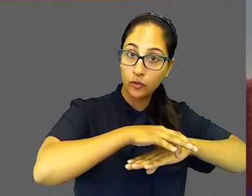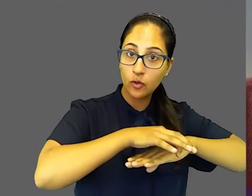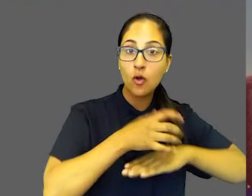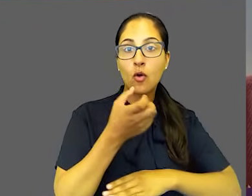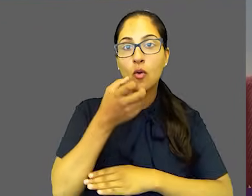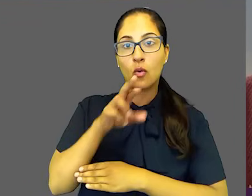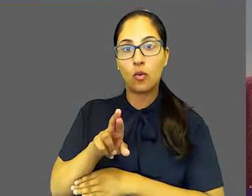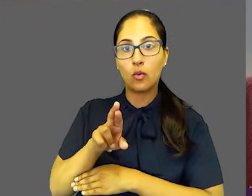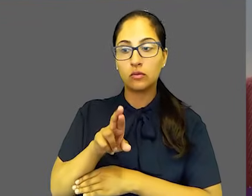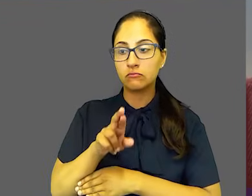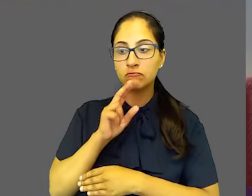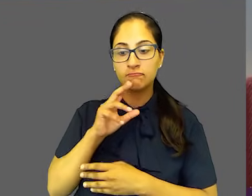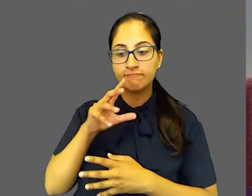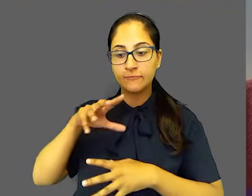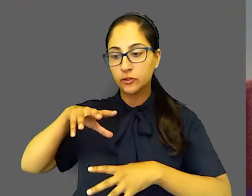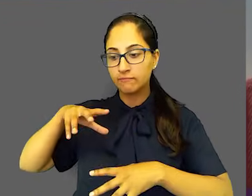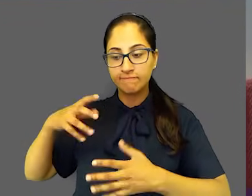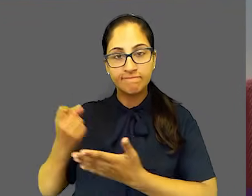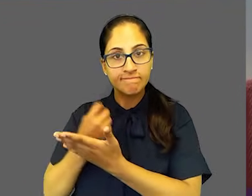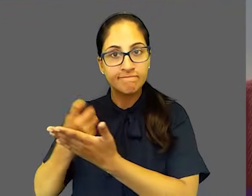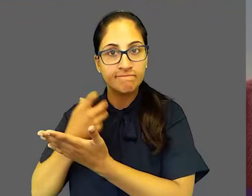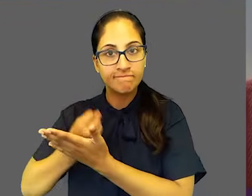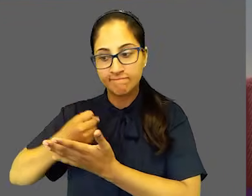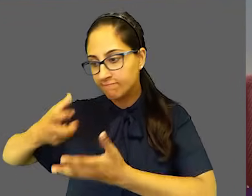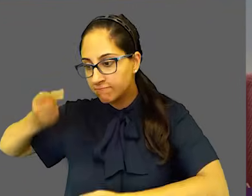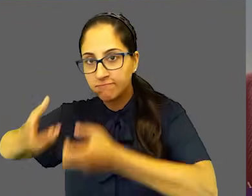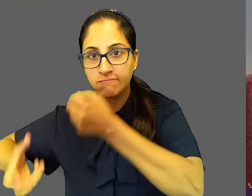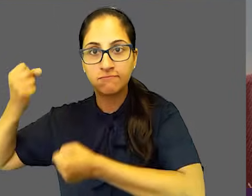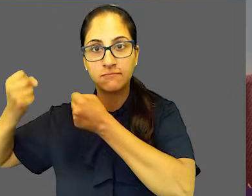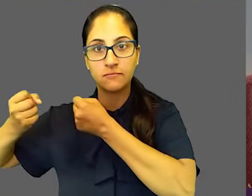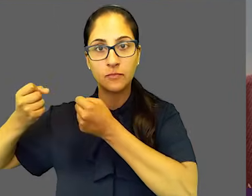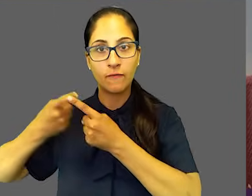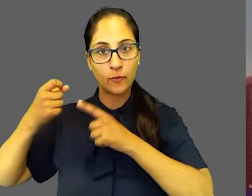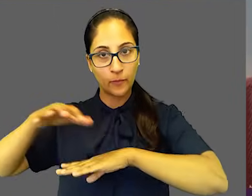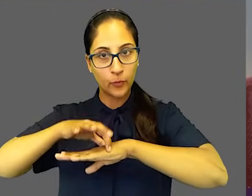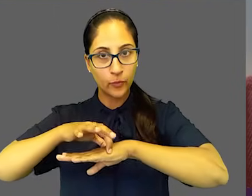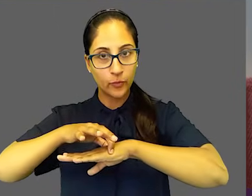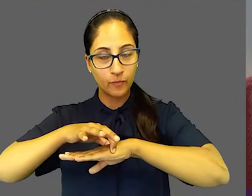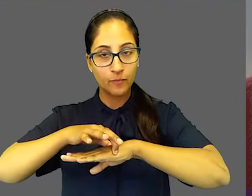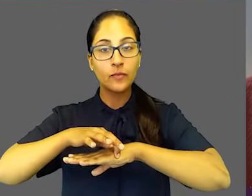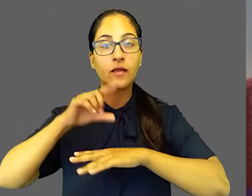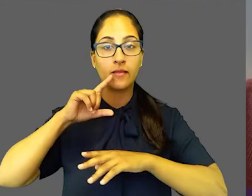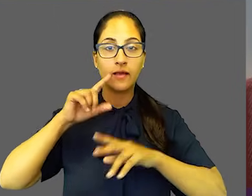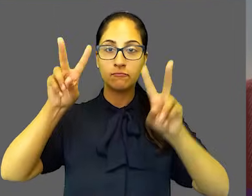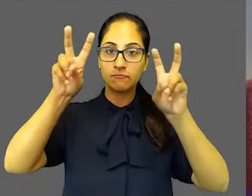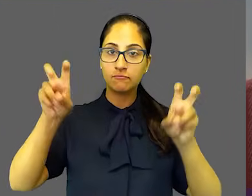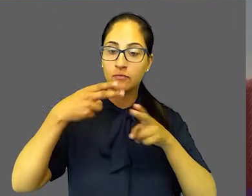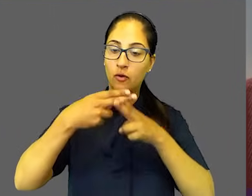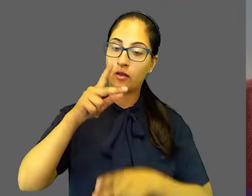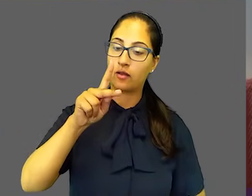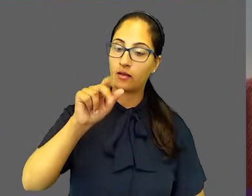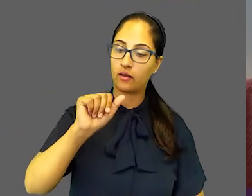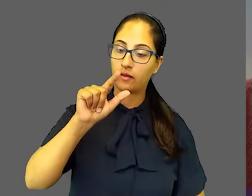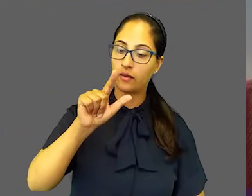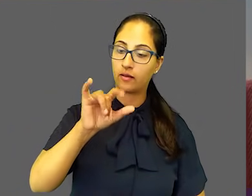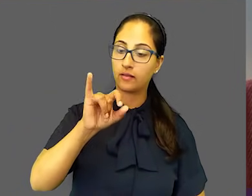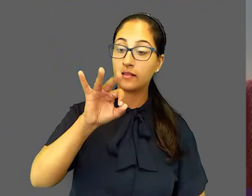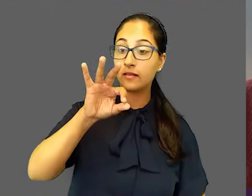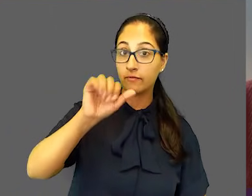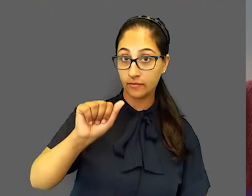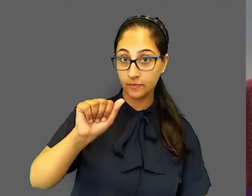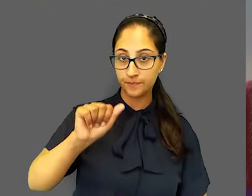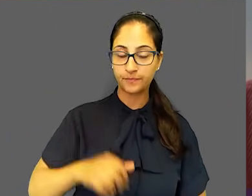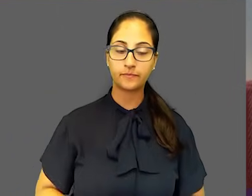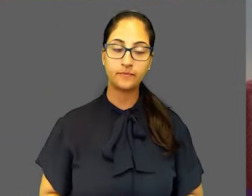Khalifa, i.e. custodians of the earth. And I was teaching the students that, look, this is part and parcel of